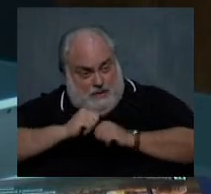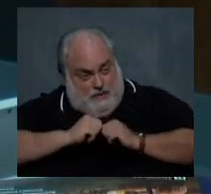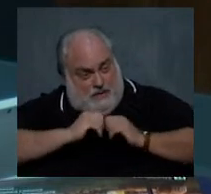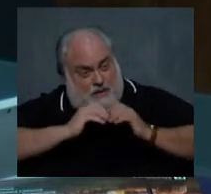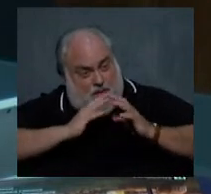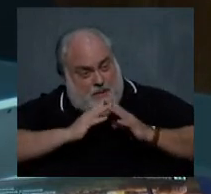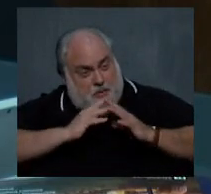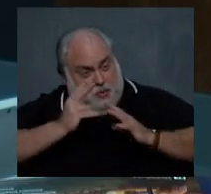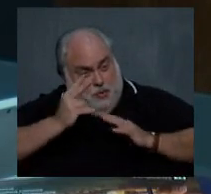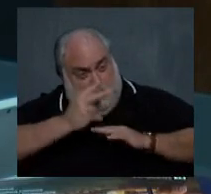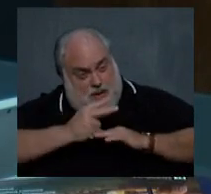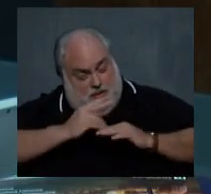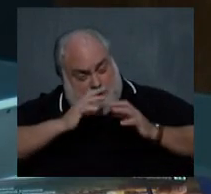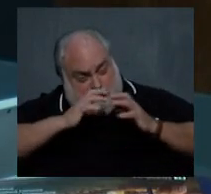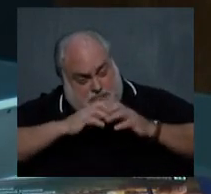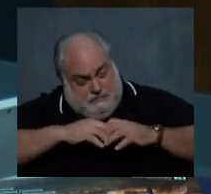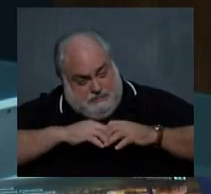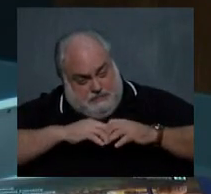up and take down, or?